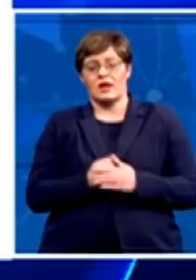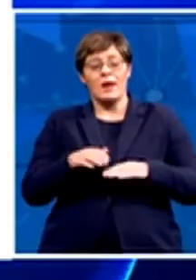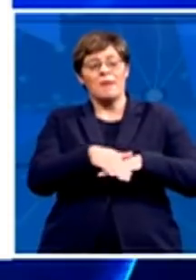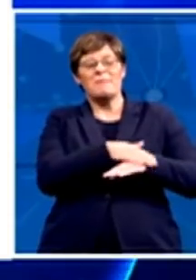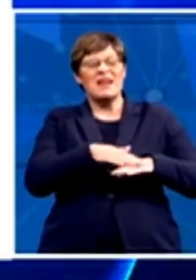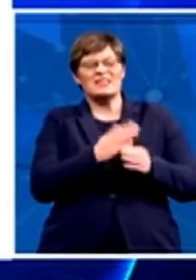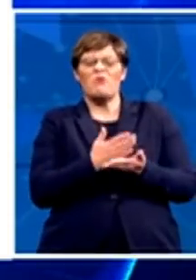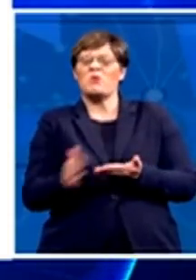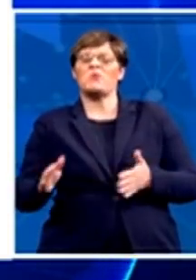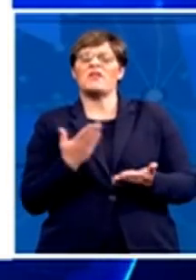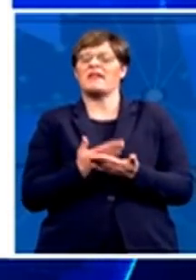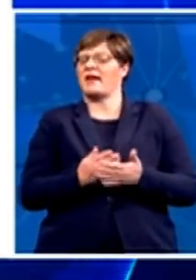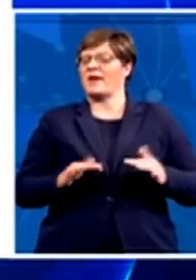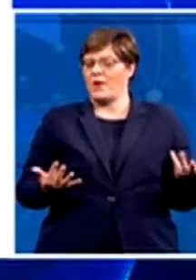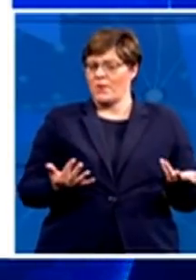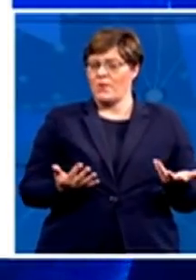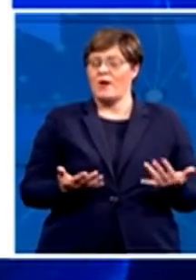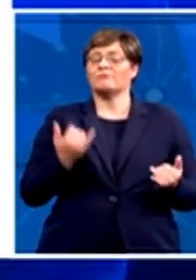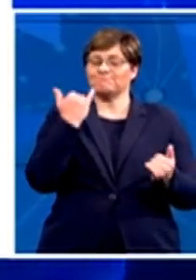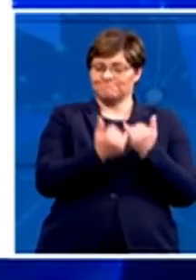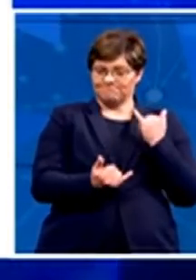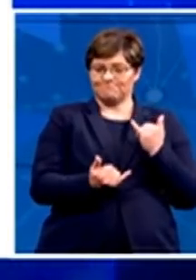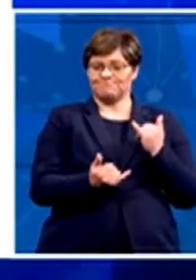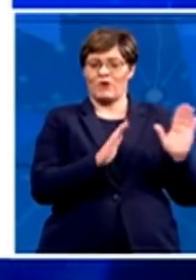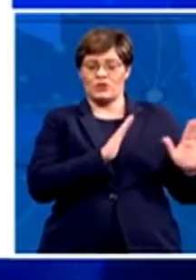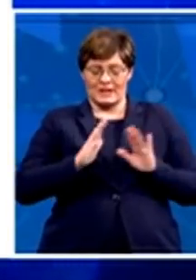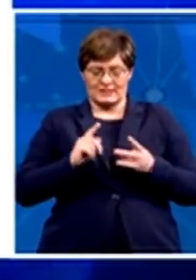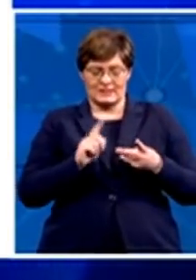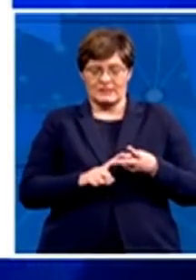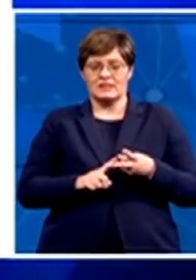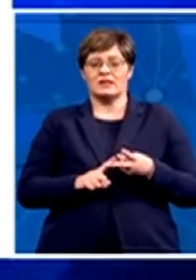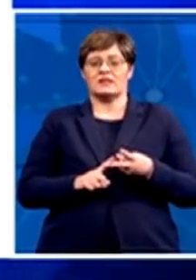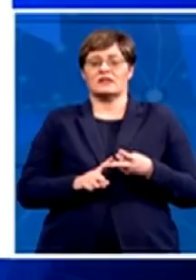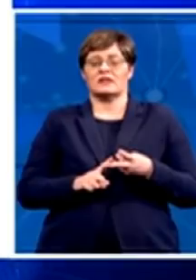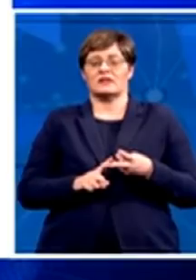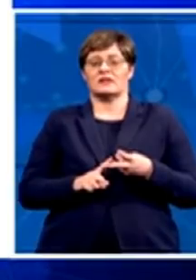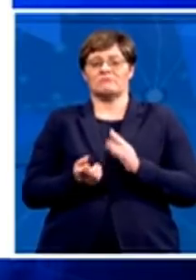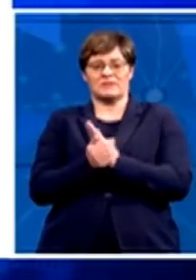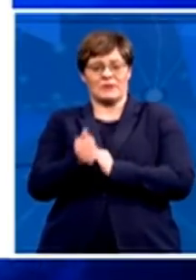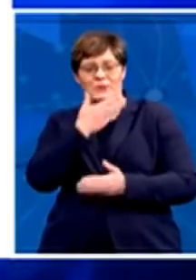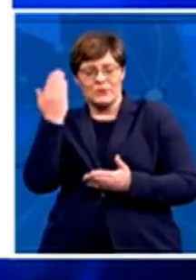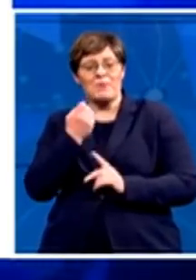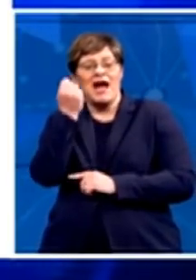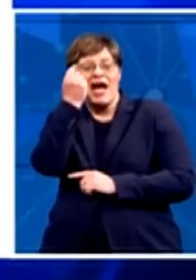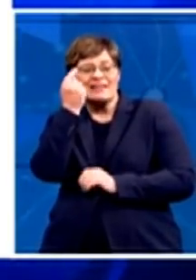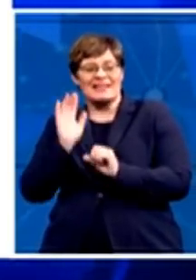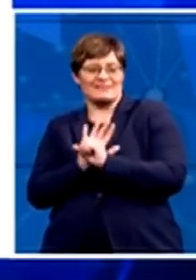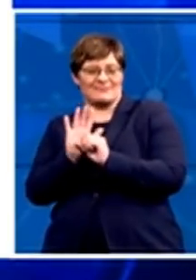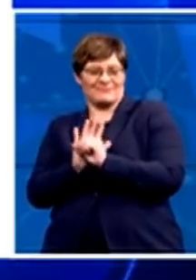and incompetence, can obviously only be properly understood against the backdrop of the Constitution and the Public Protector